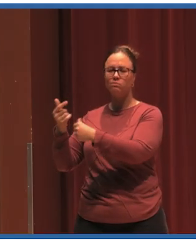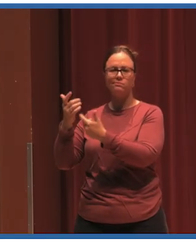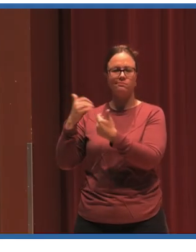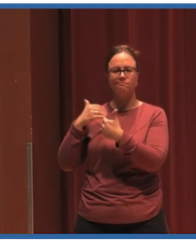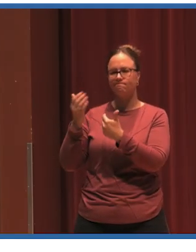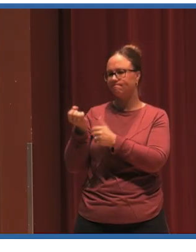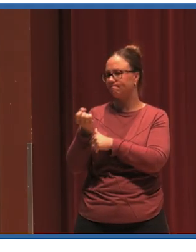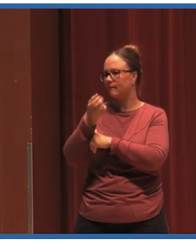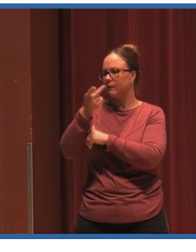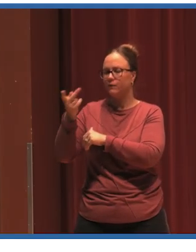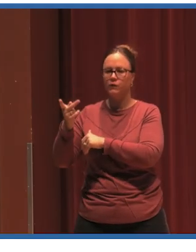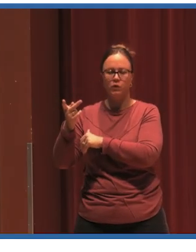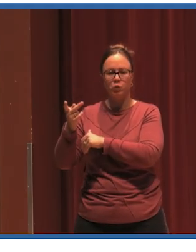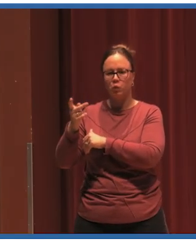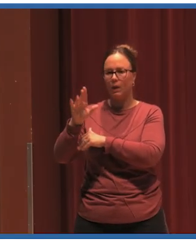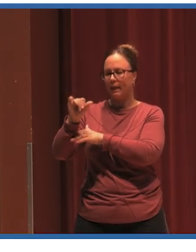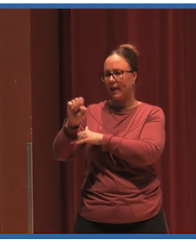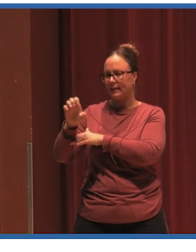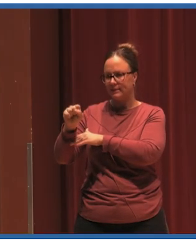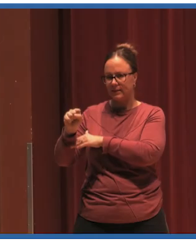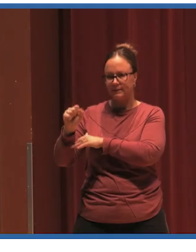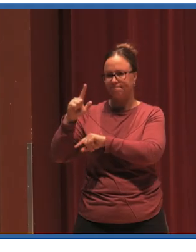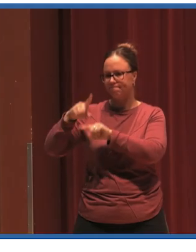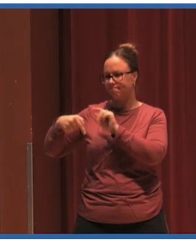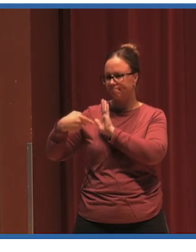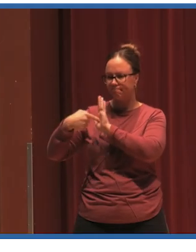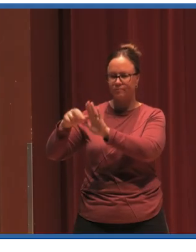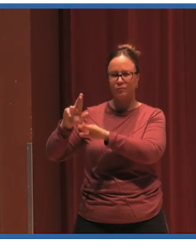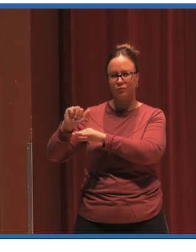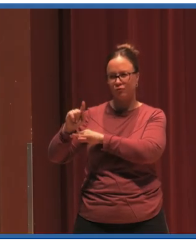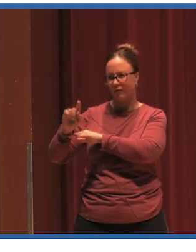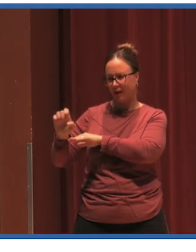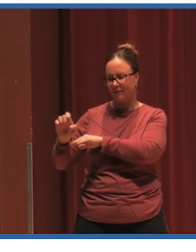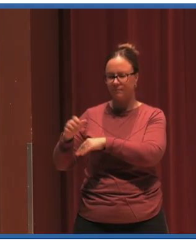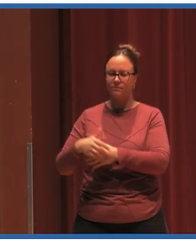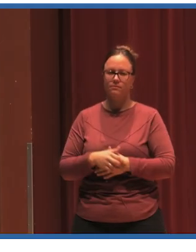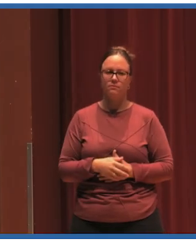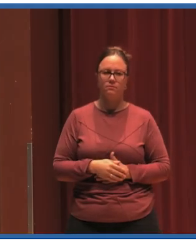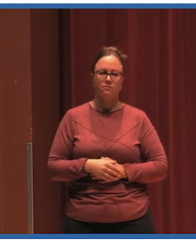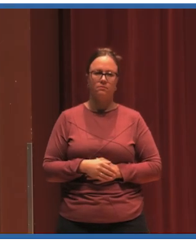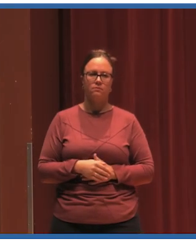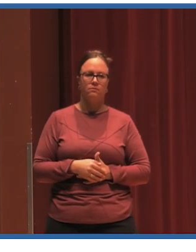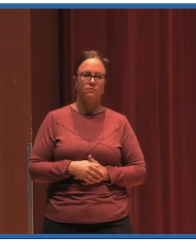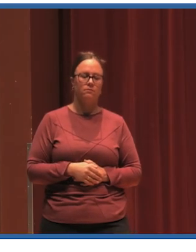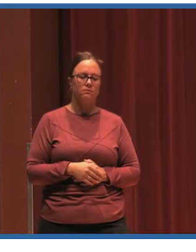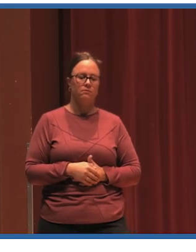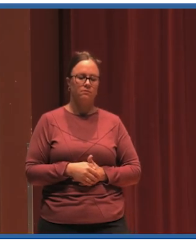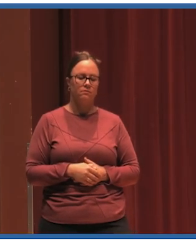to show rates, or a rate that's about the same as the US rate.